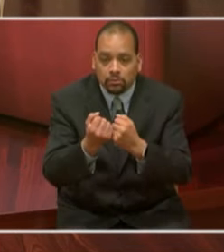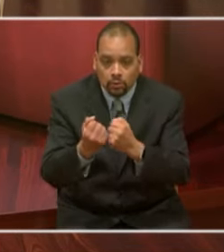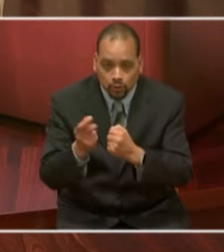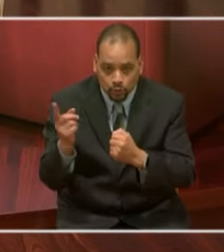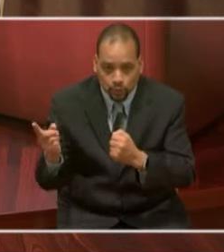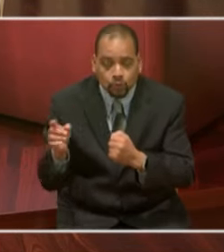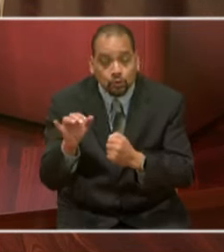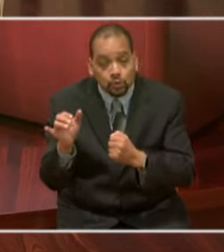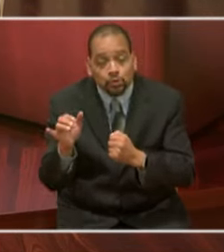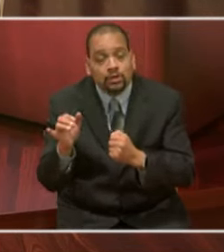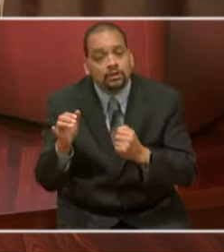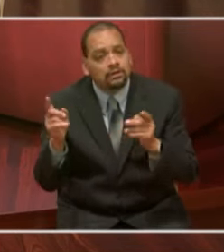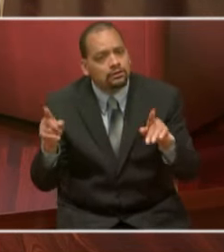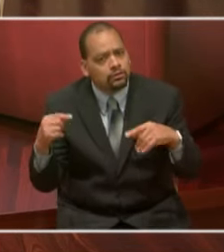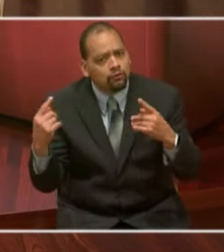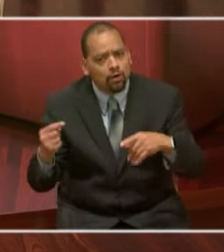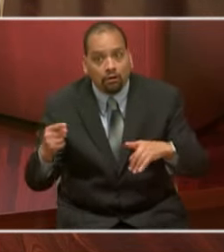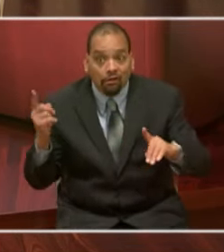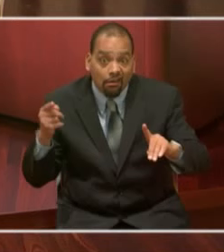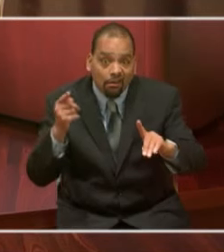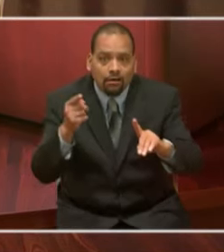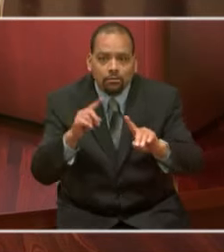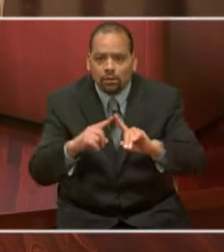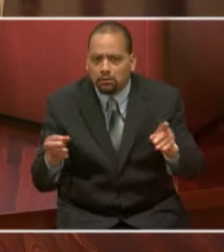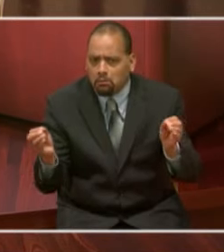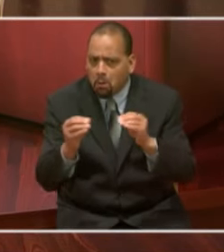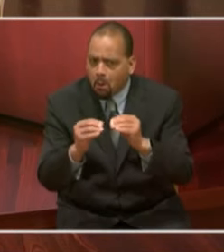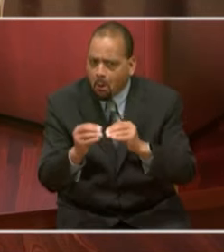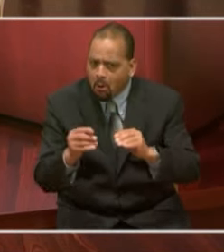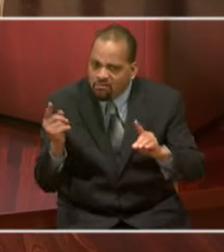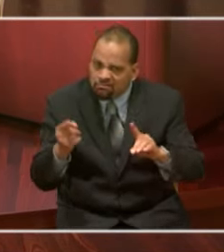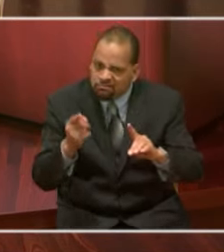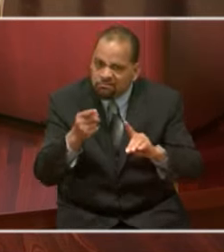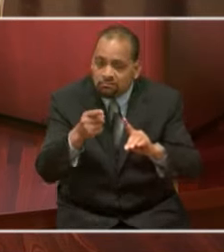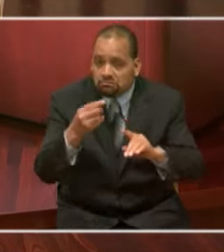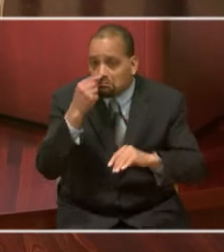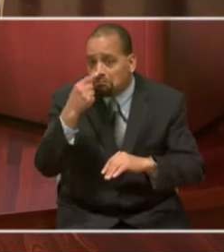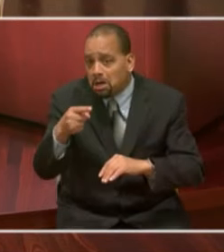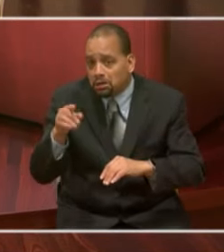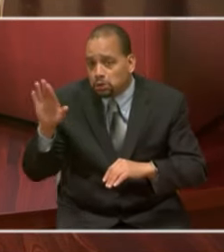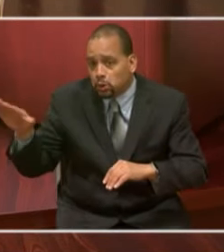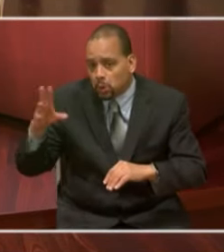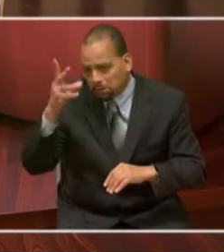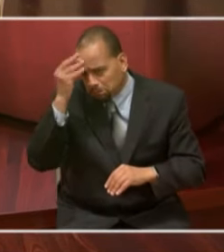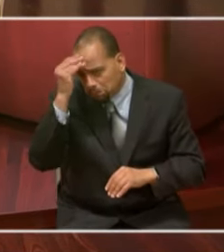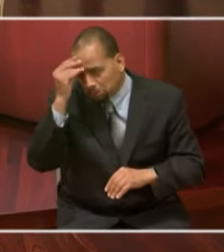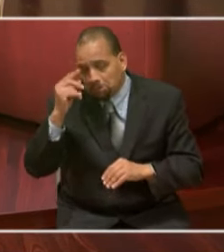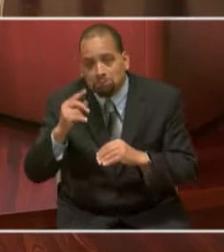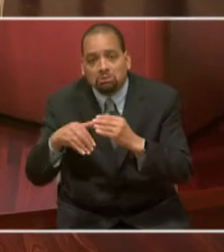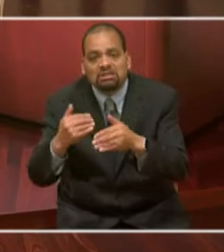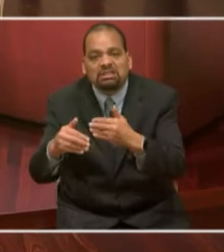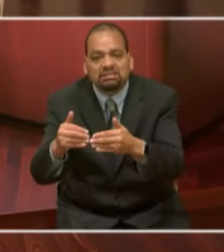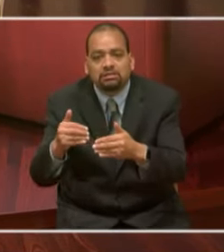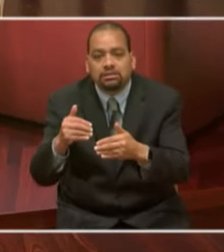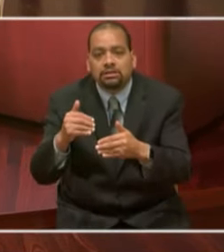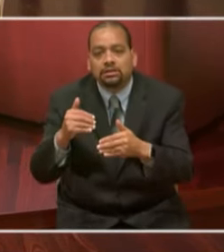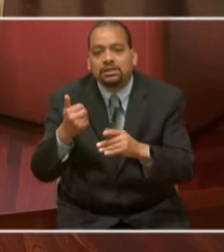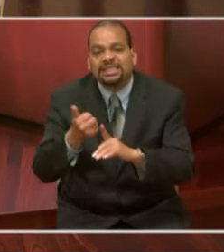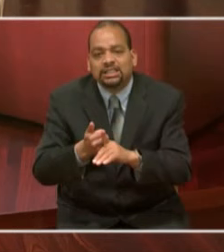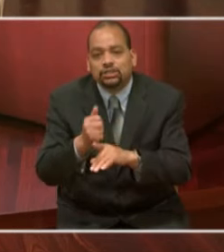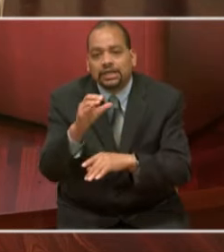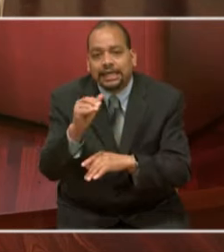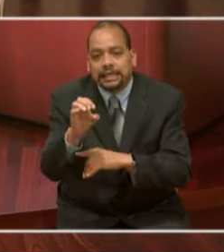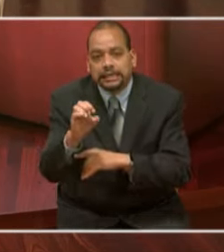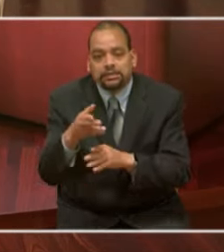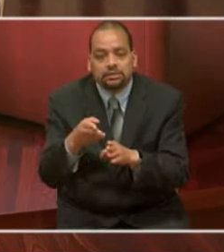one of the first things he did, he married the woman that he loved. And the second thing